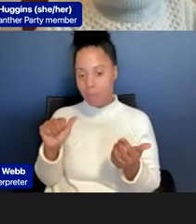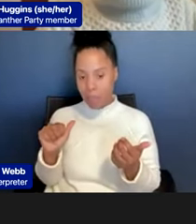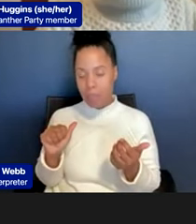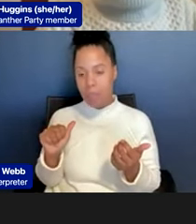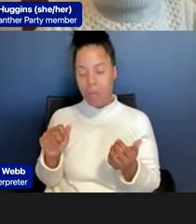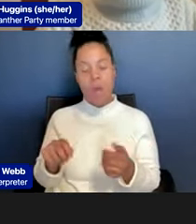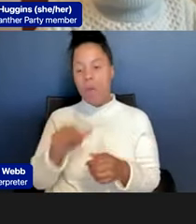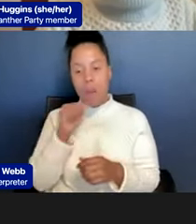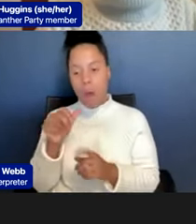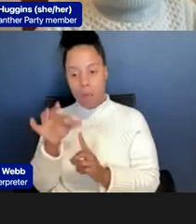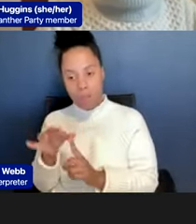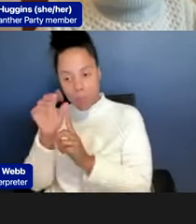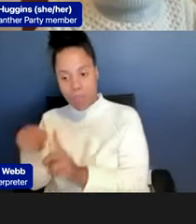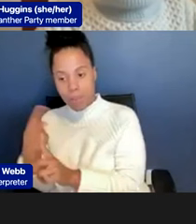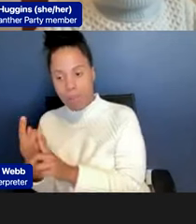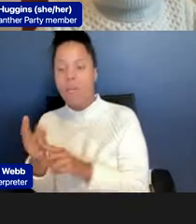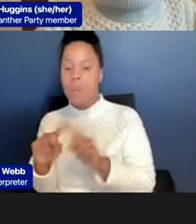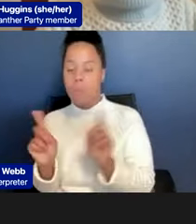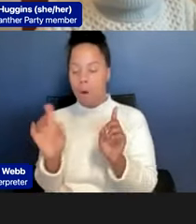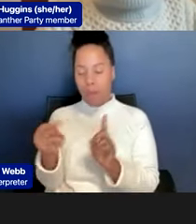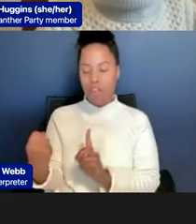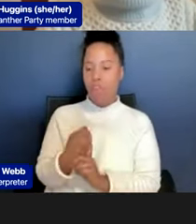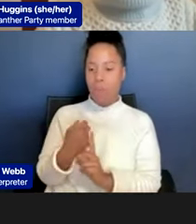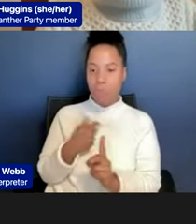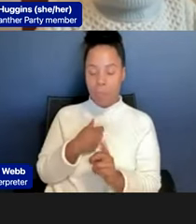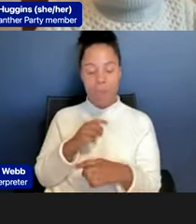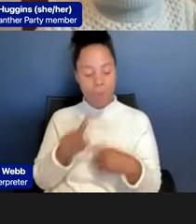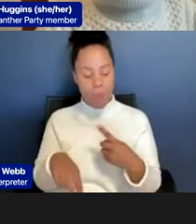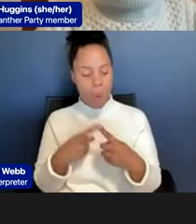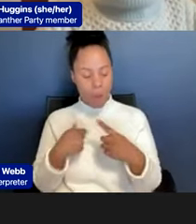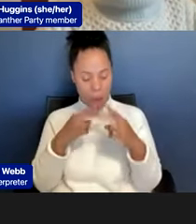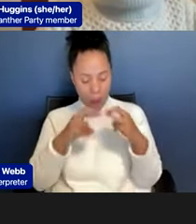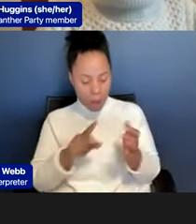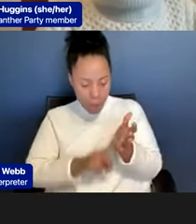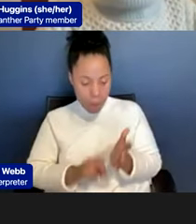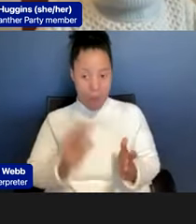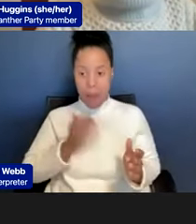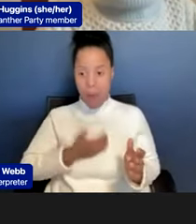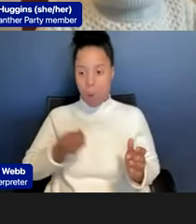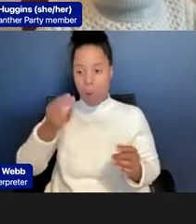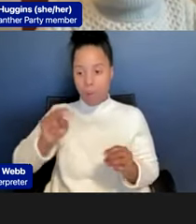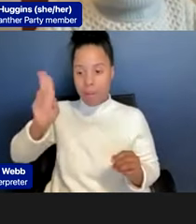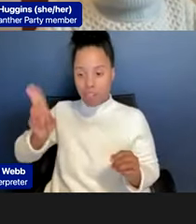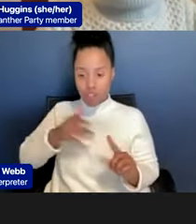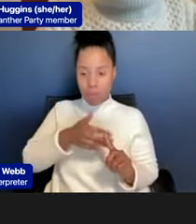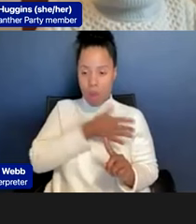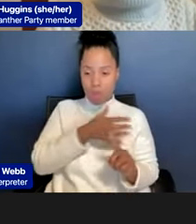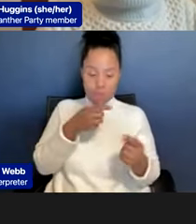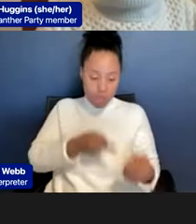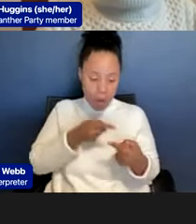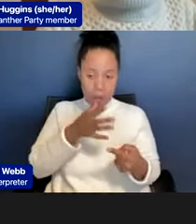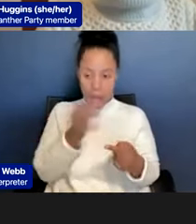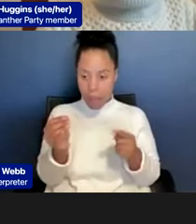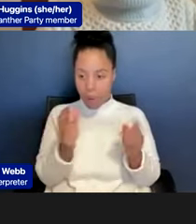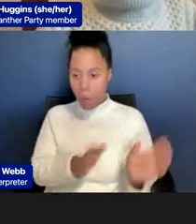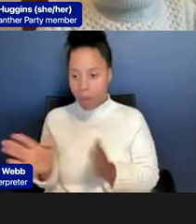particularly struck me as important. When I look back at our own history of struggle in organizing, the